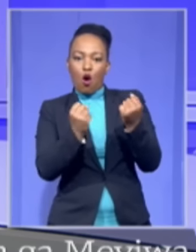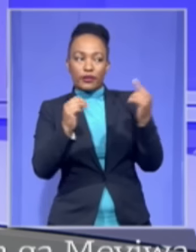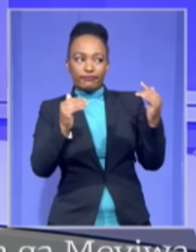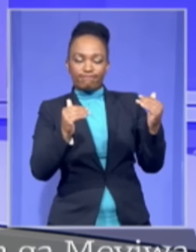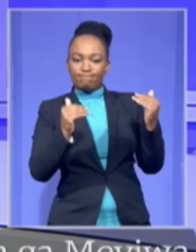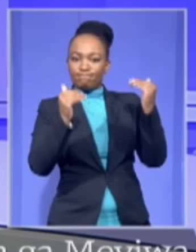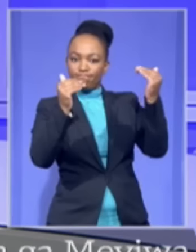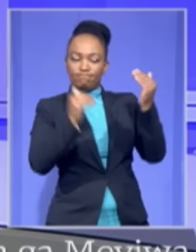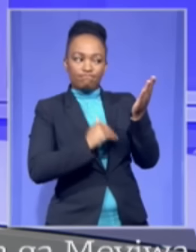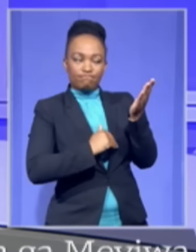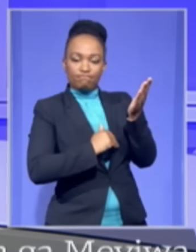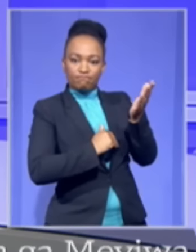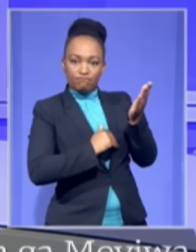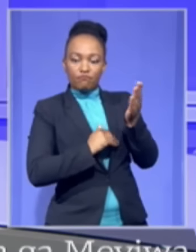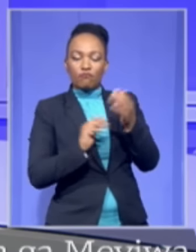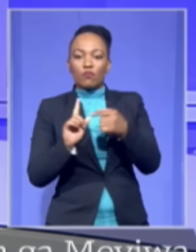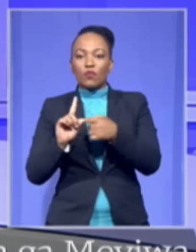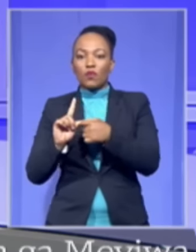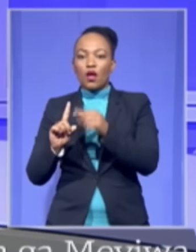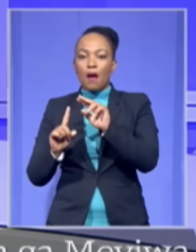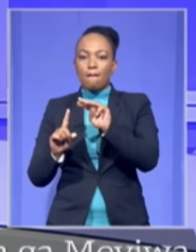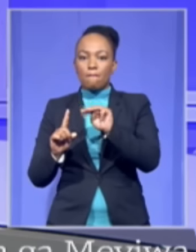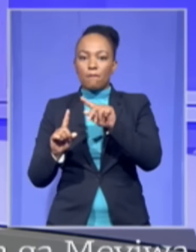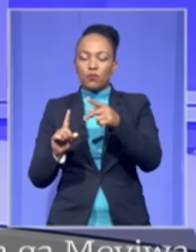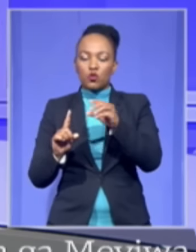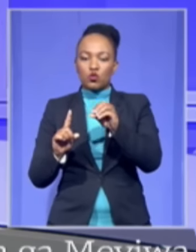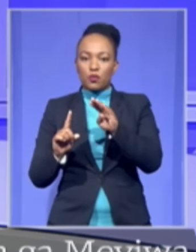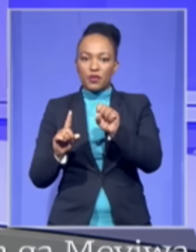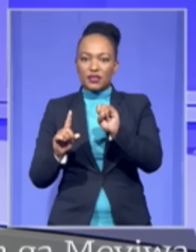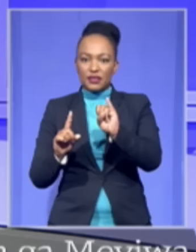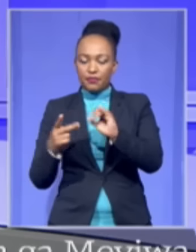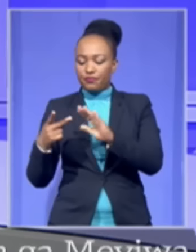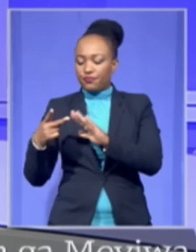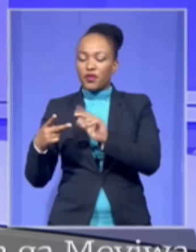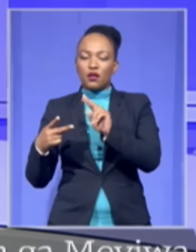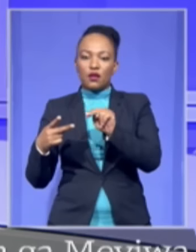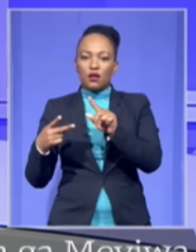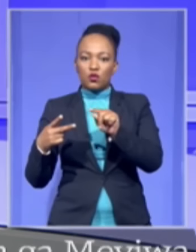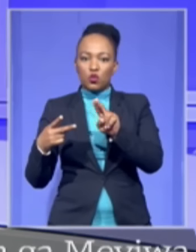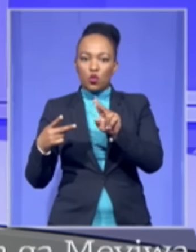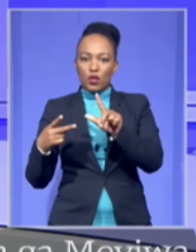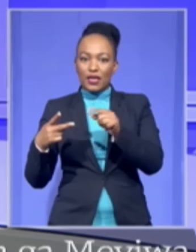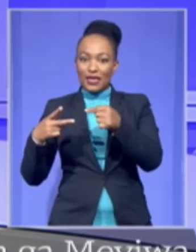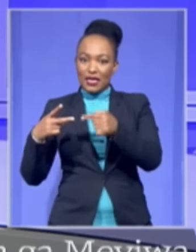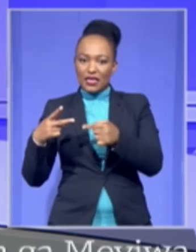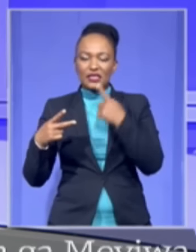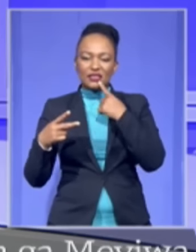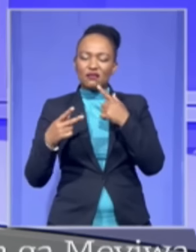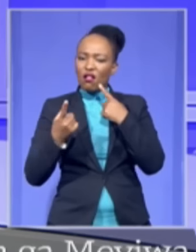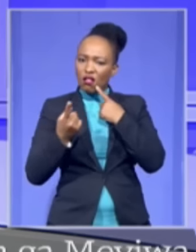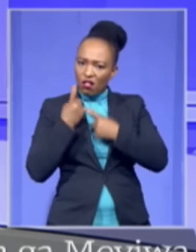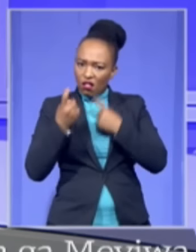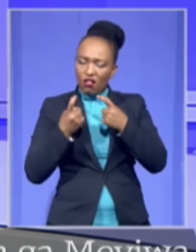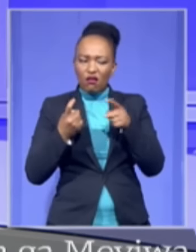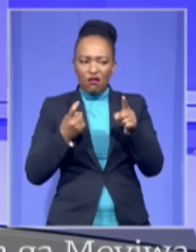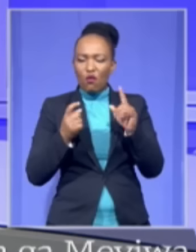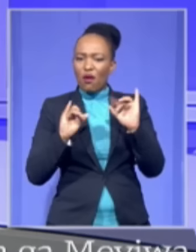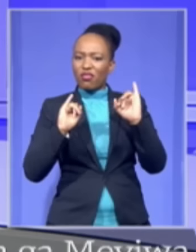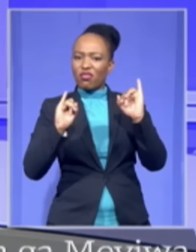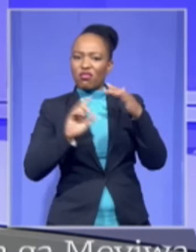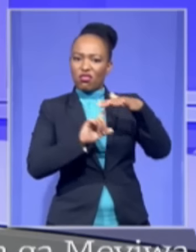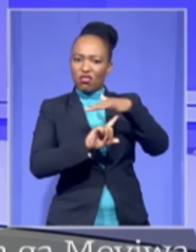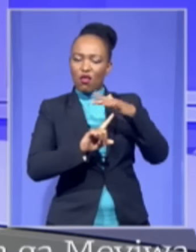Pretoria. Mthobisi Mncube le Fiso Guhlentuli ba ntse ba ngongorega ka maemo a makgwakgwa kwa kgolegelong a akaretsang go tswalelwa